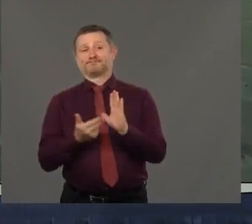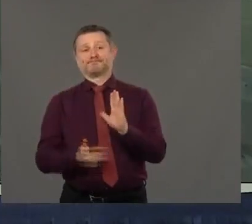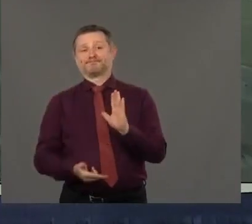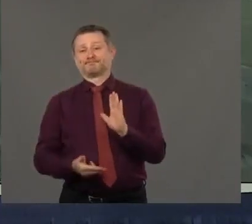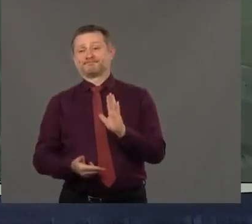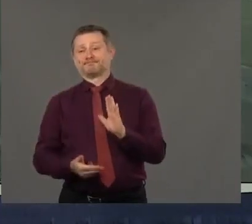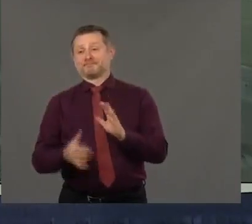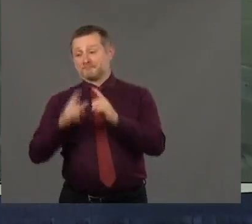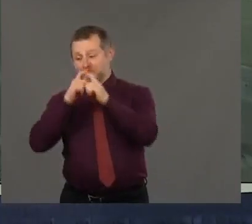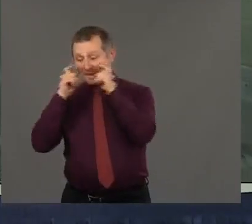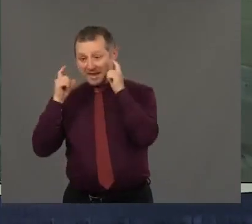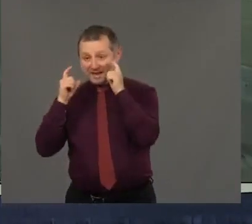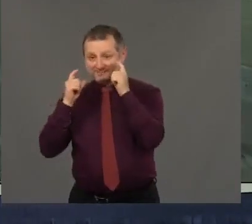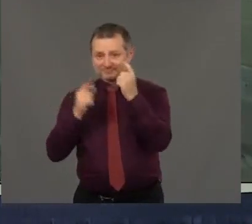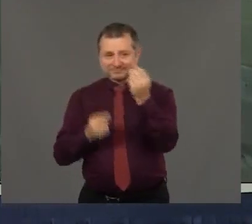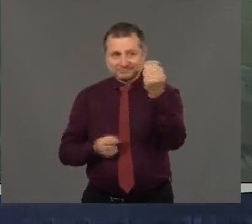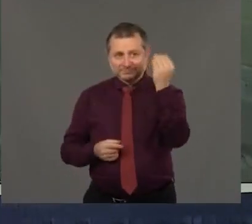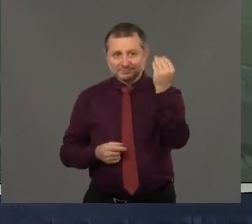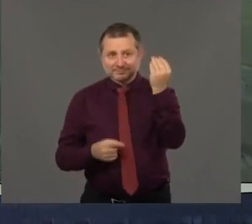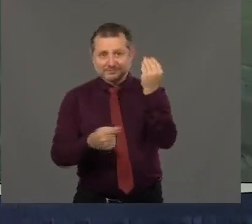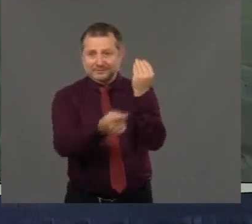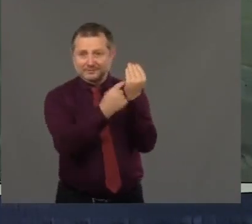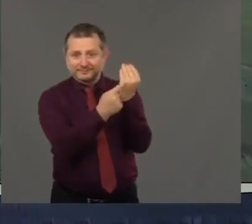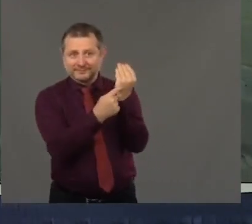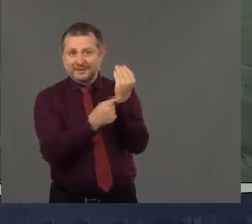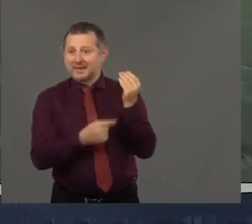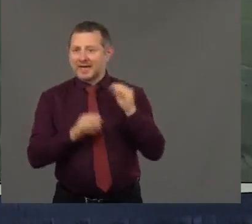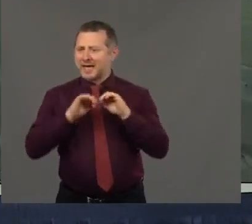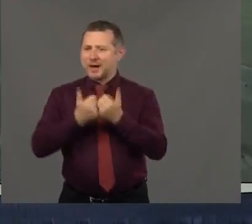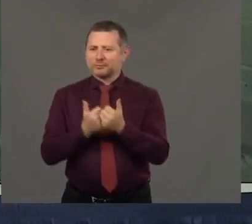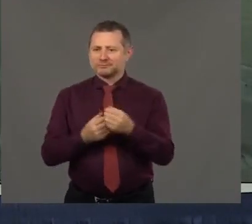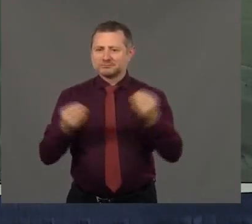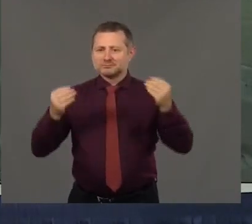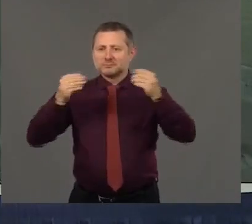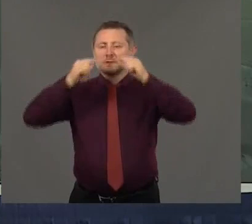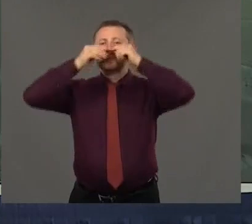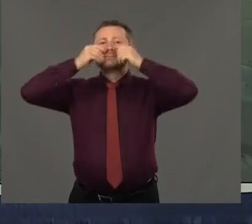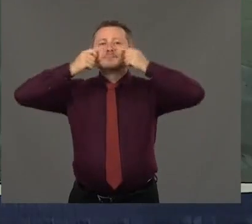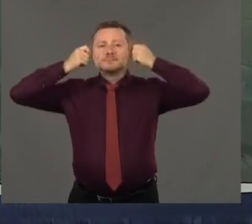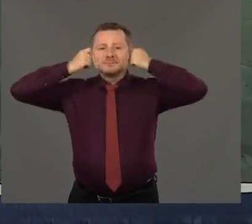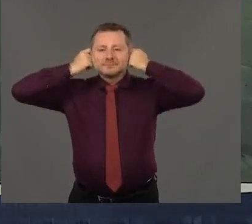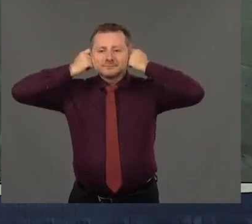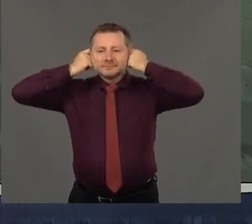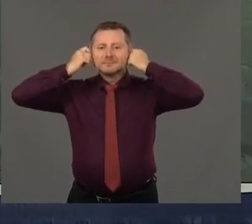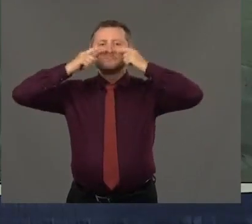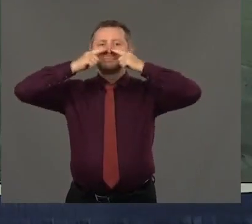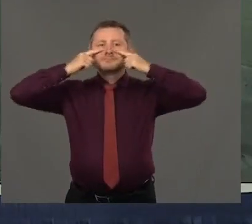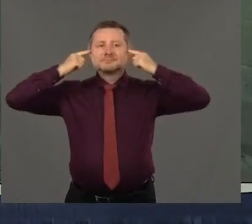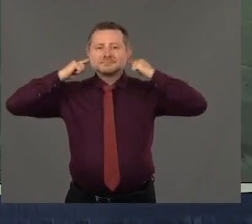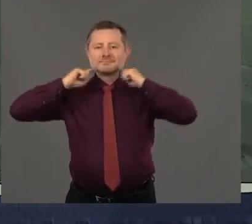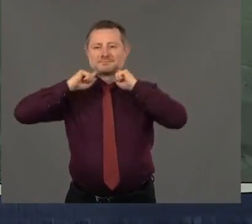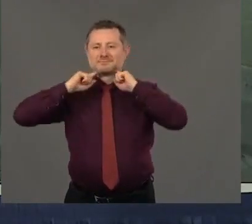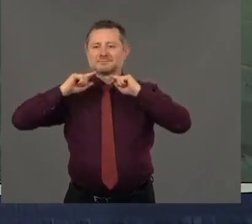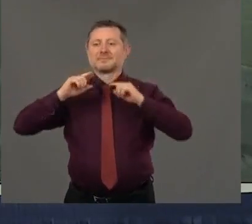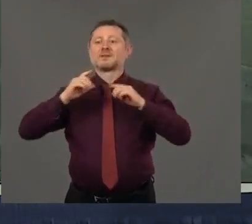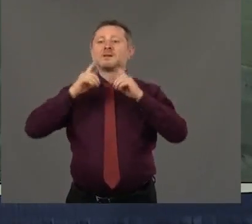A mask only works if you wear it. It only works if you wear